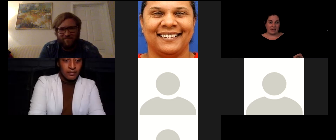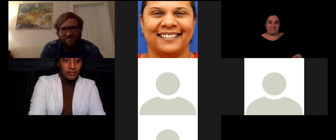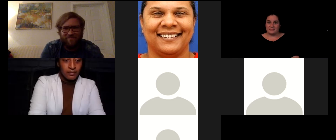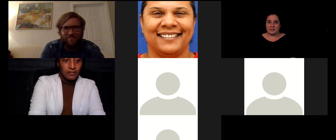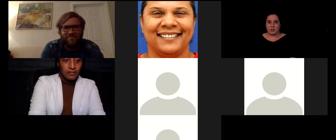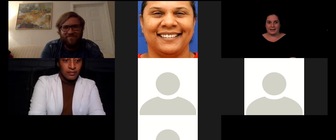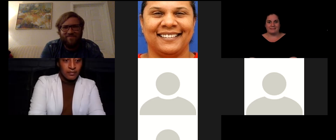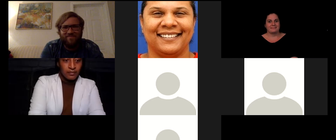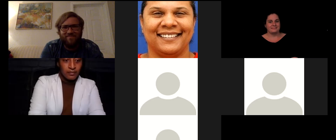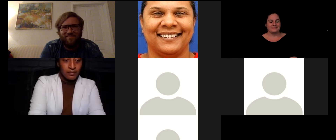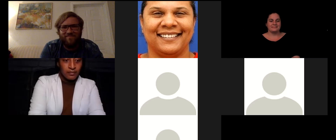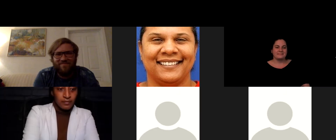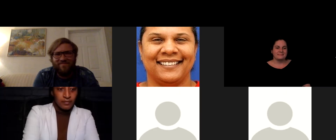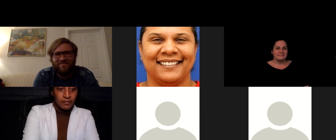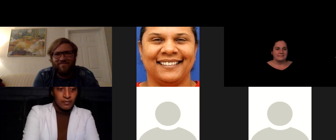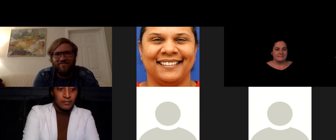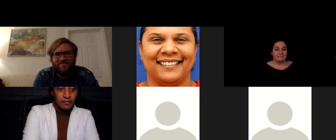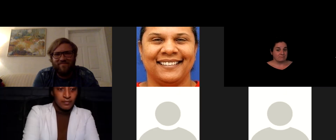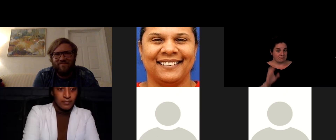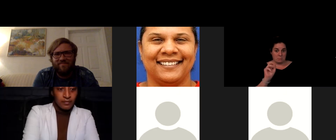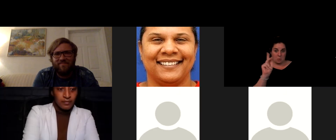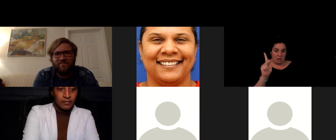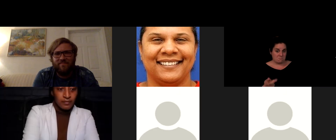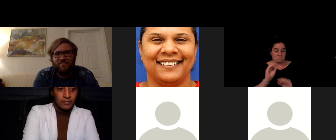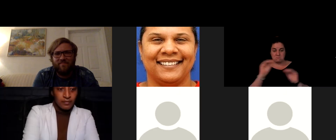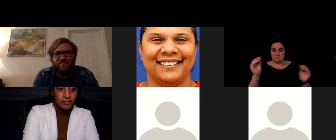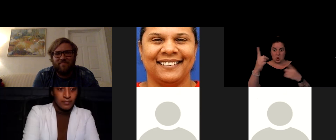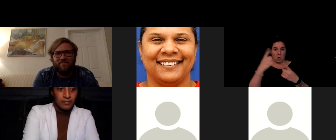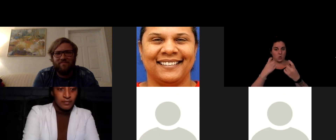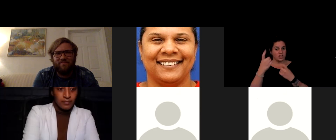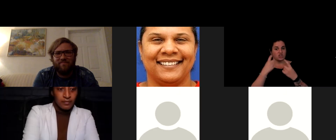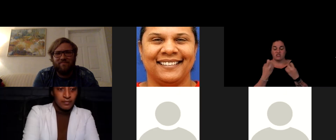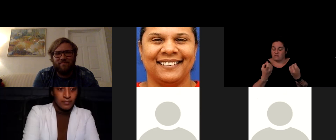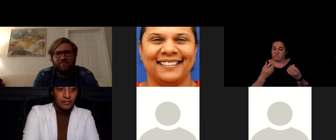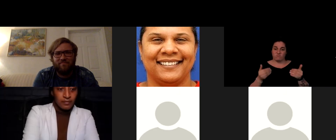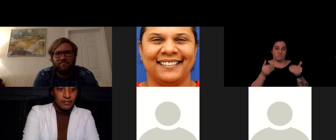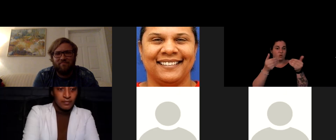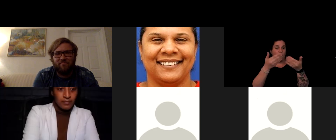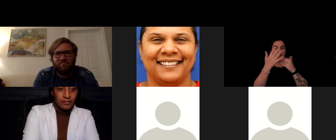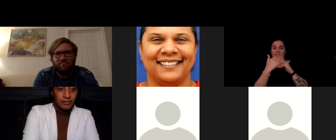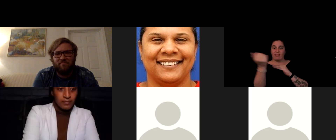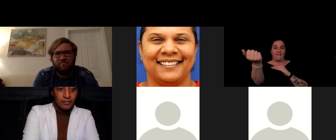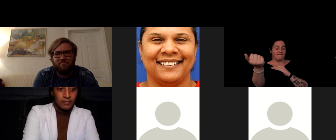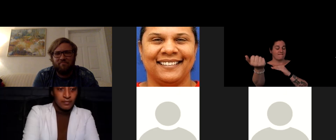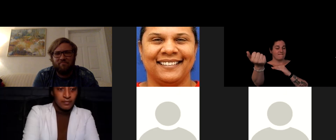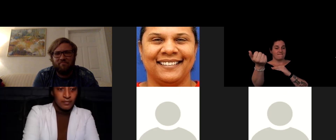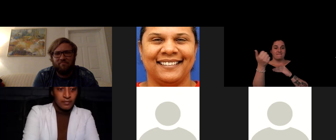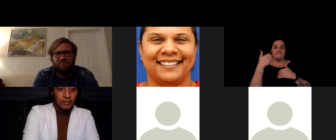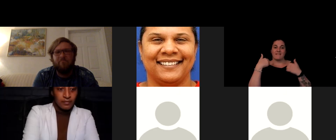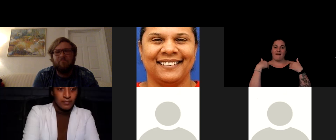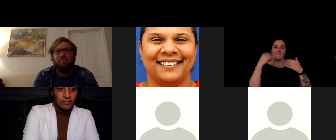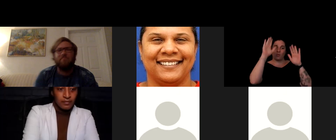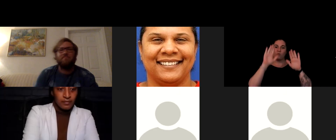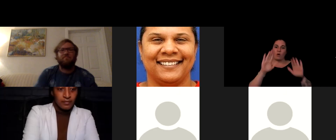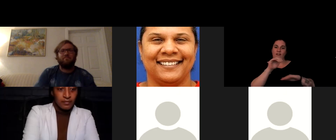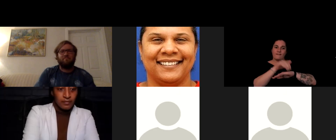All right. Sounds great. All right. So if you don't have any questions for me, we're all done. Y'all have a fabulous rest of your evening